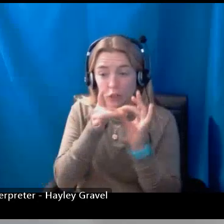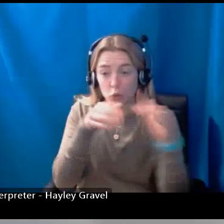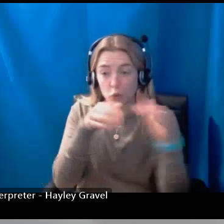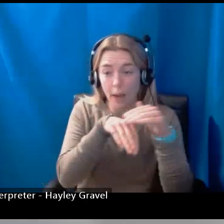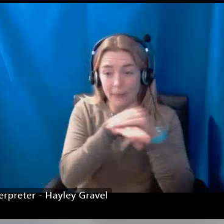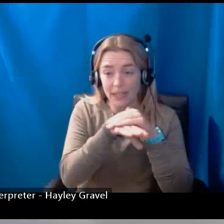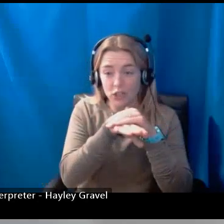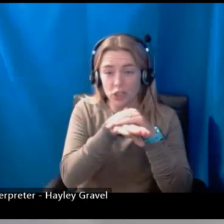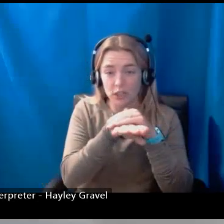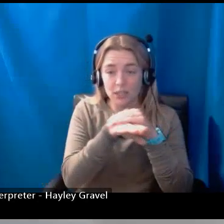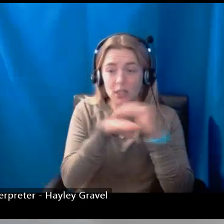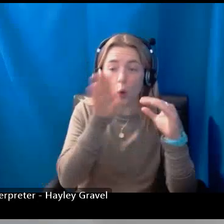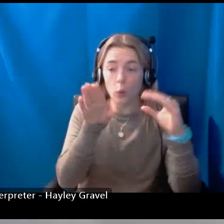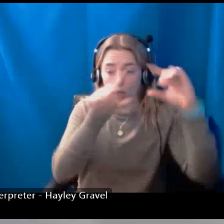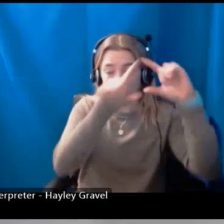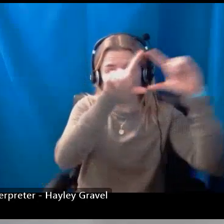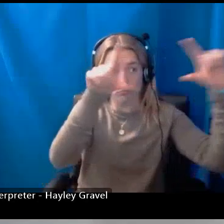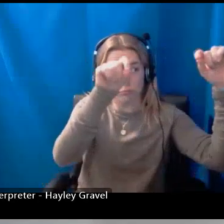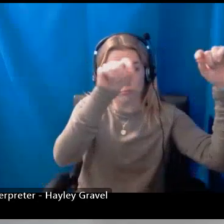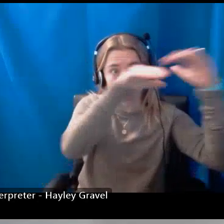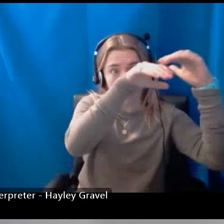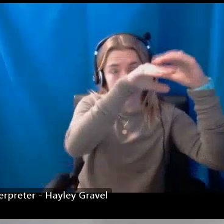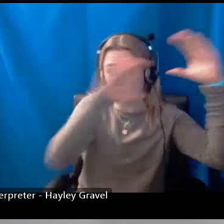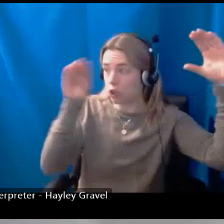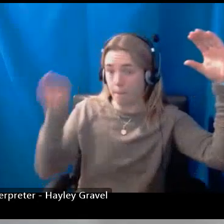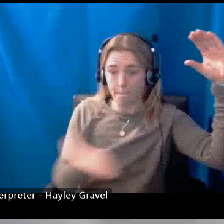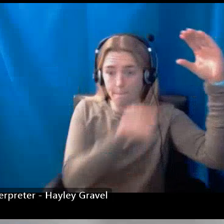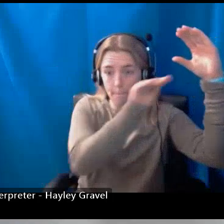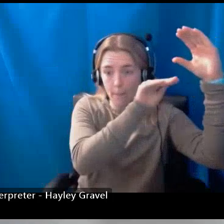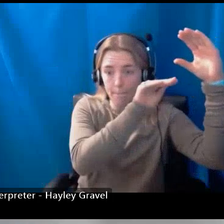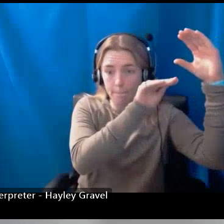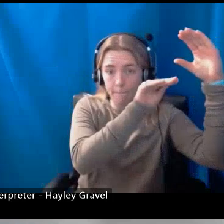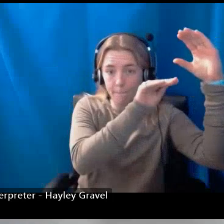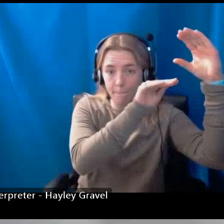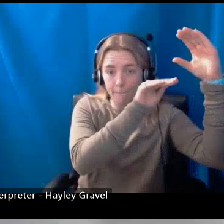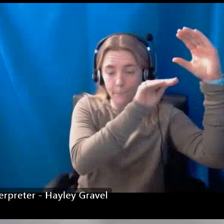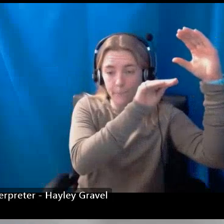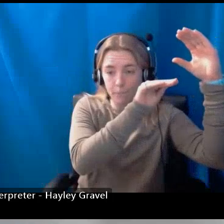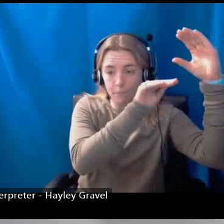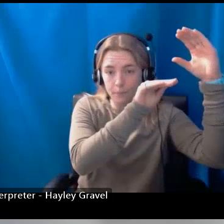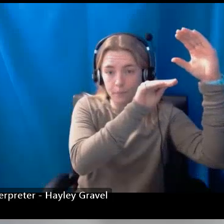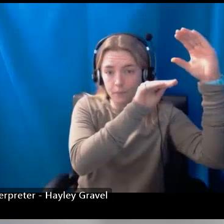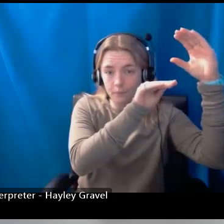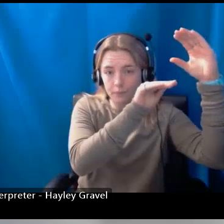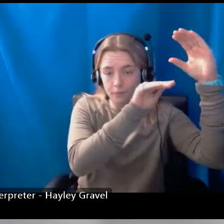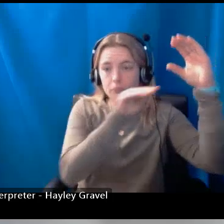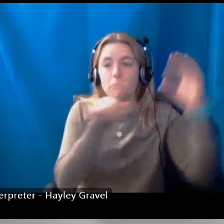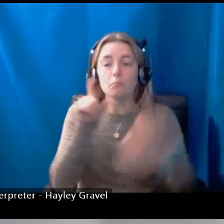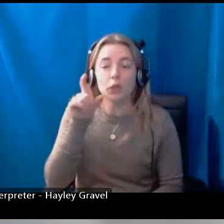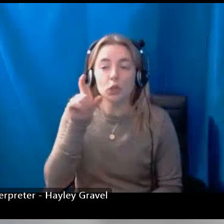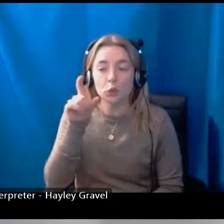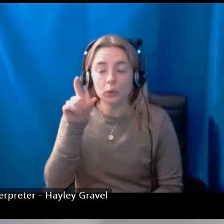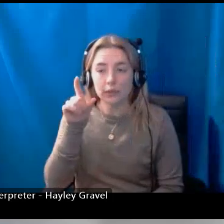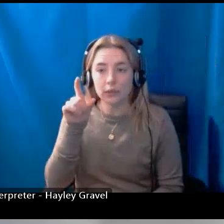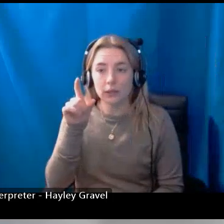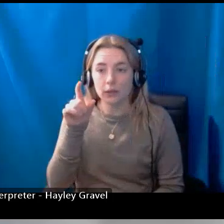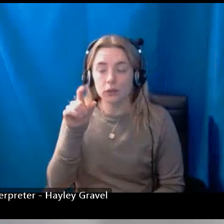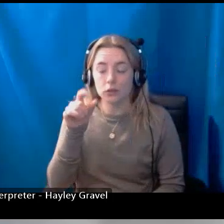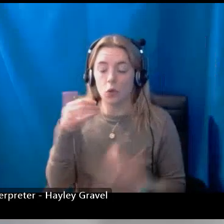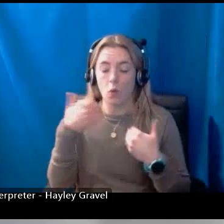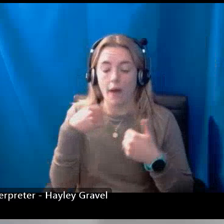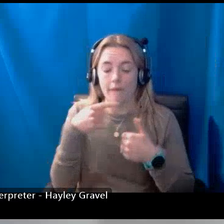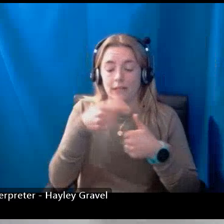But you need to make sure you have enough resources that's going to support your argument section. Again,